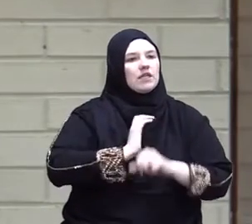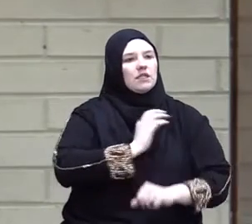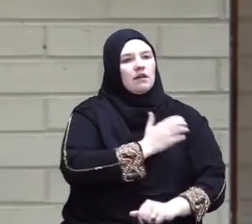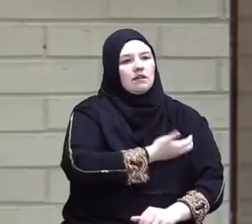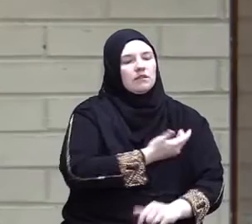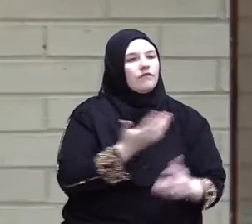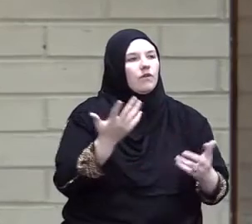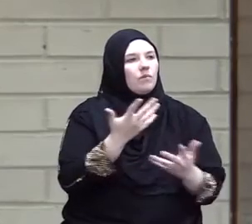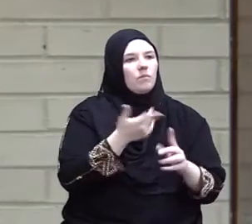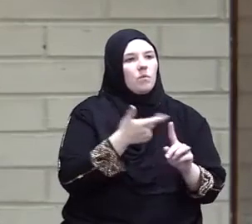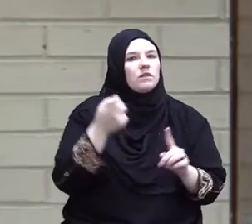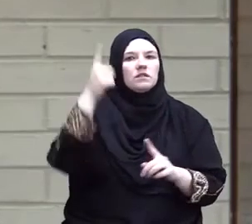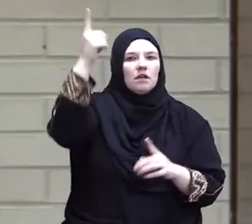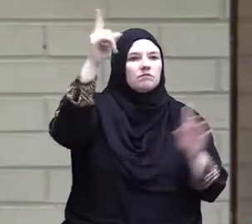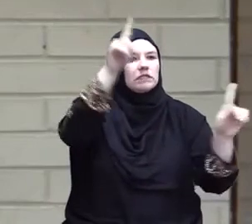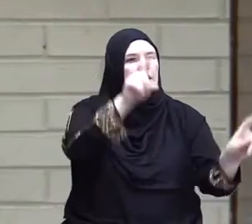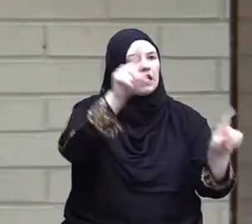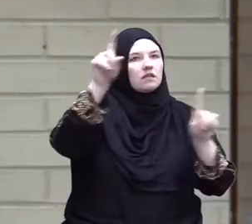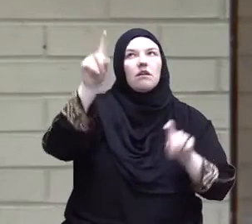of what Allah puts us through.